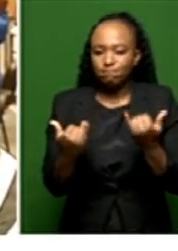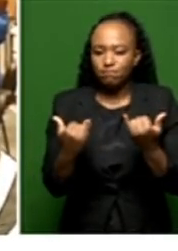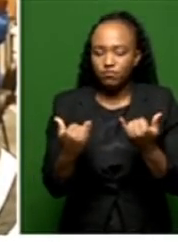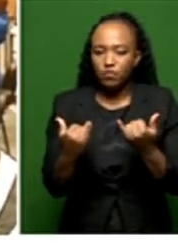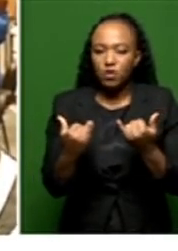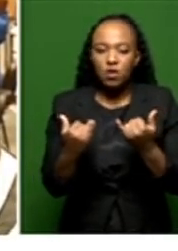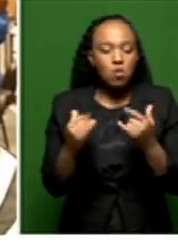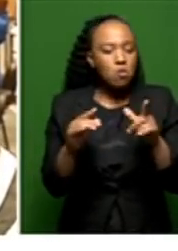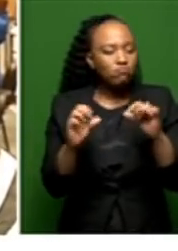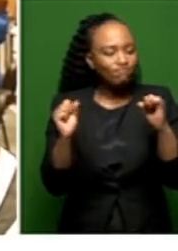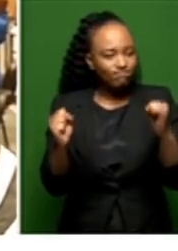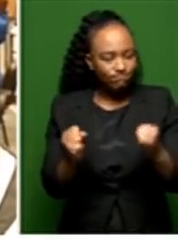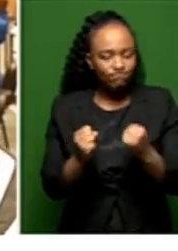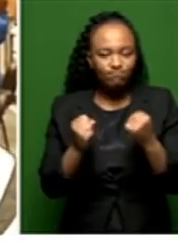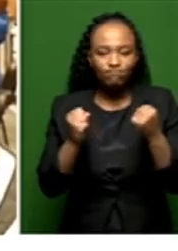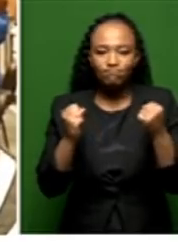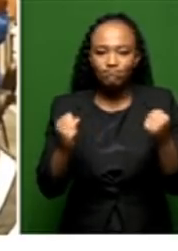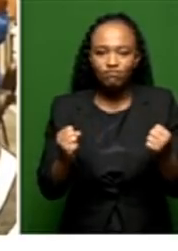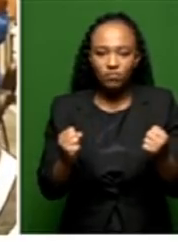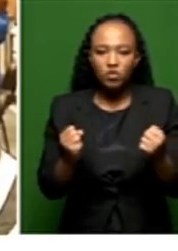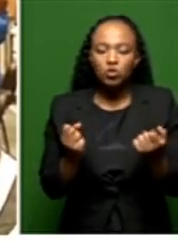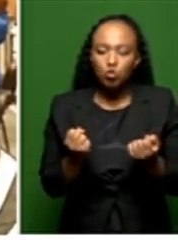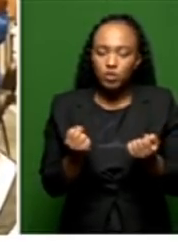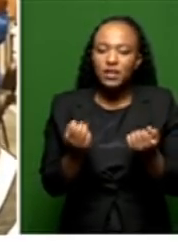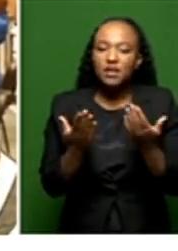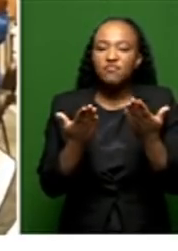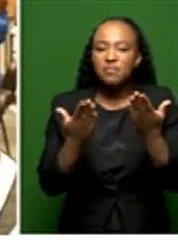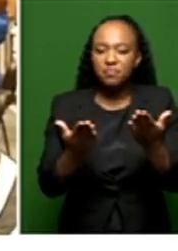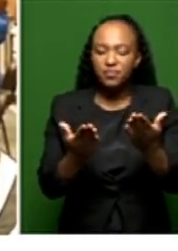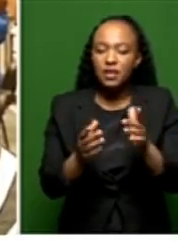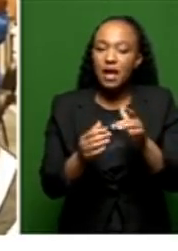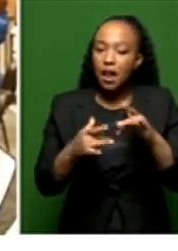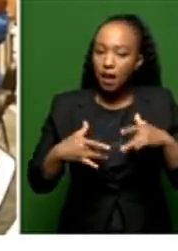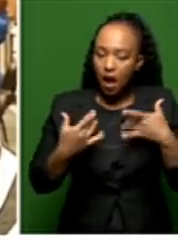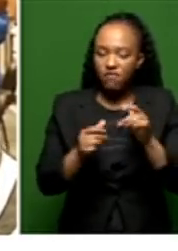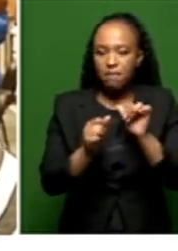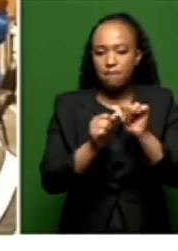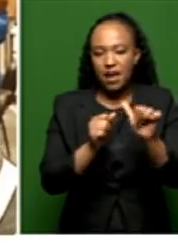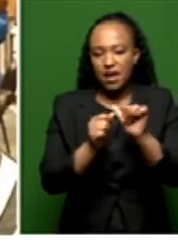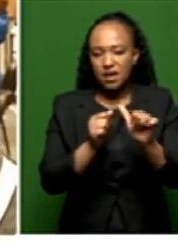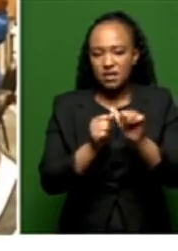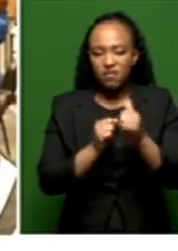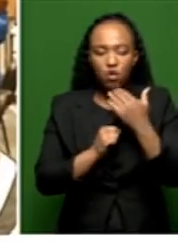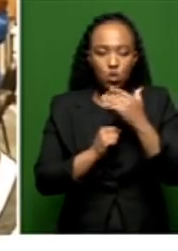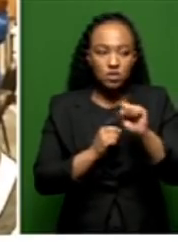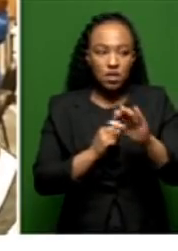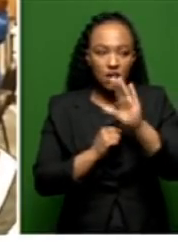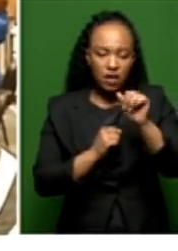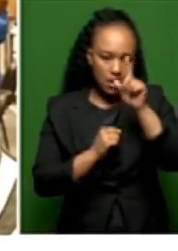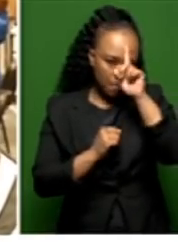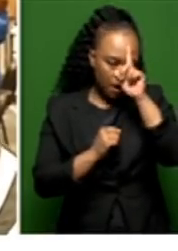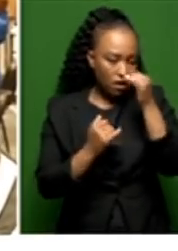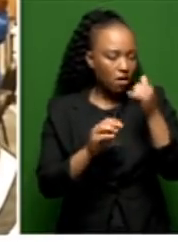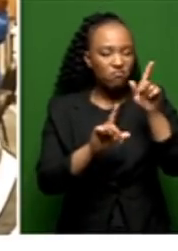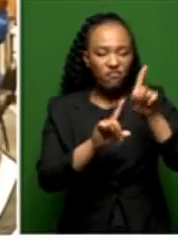the impossibility of delivering a true better life for black South Africans. And that is why they're failing.